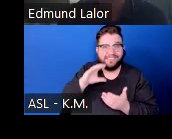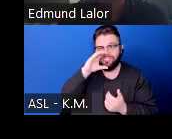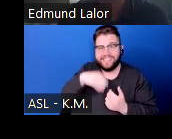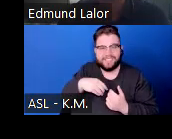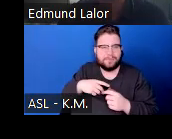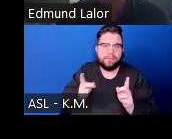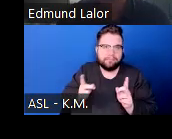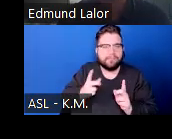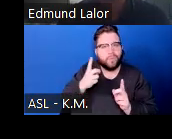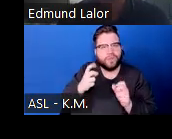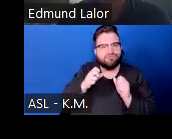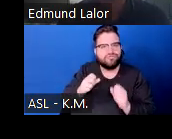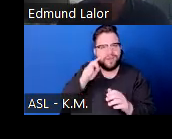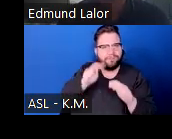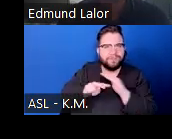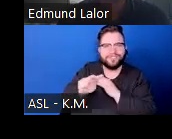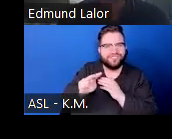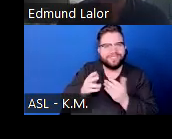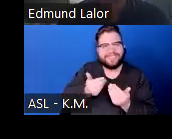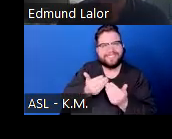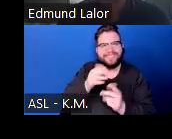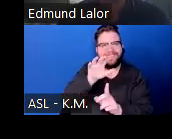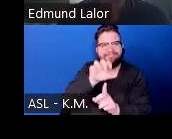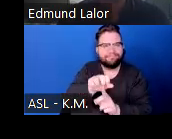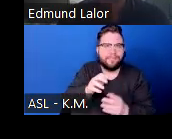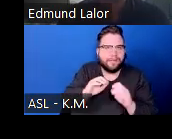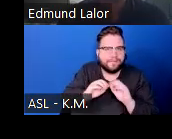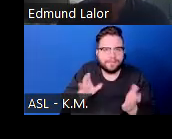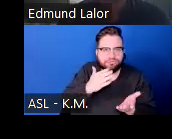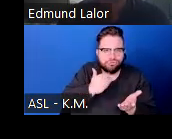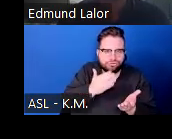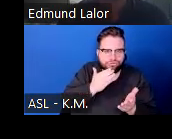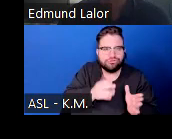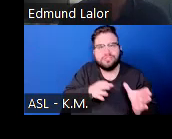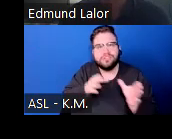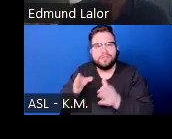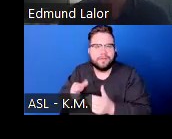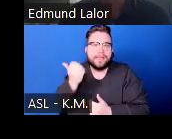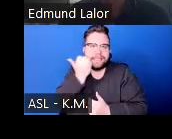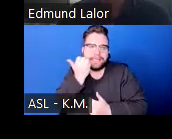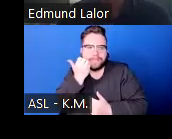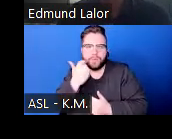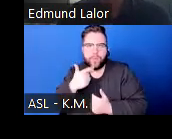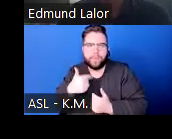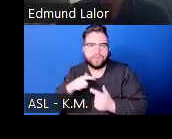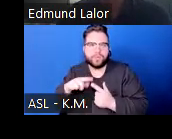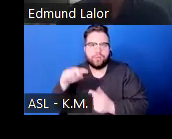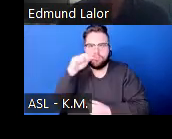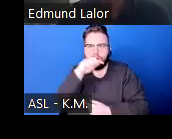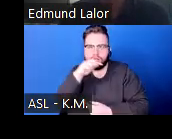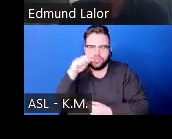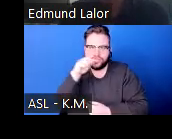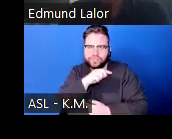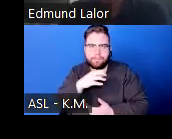one strong predicting sentence that you might hear. Another one, for example, is the dentist told me to brush my. Again, your brain now